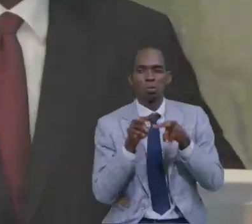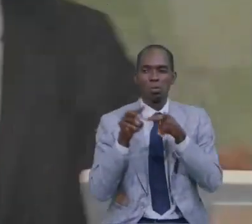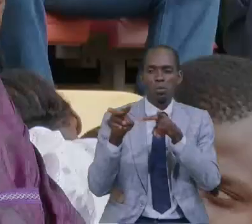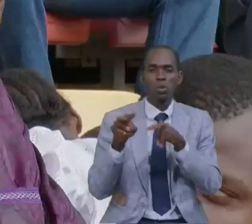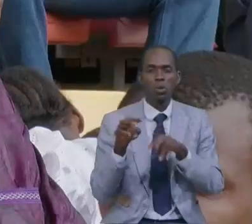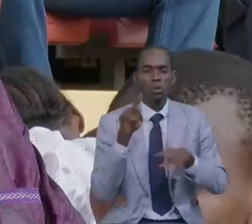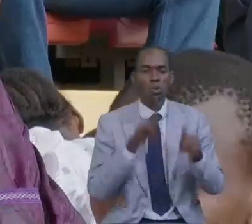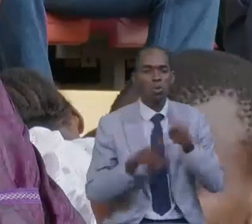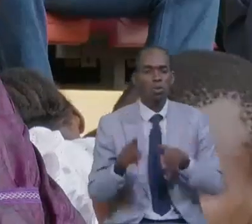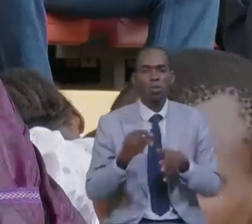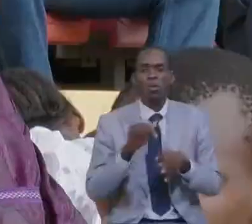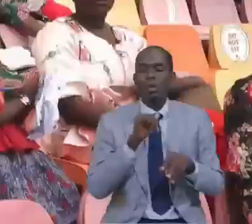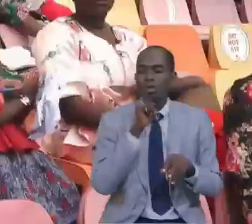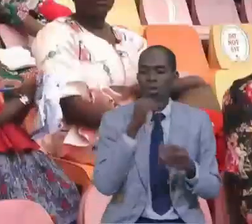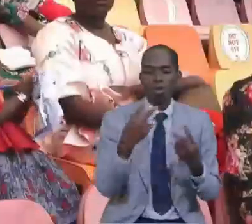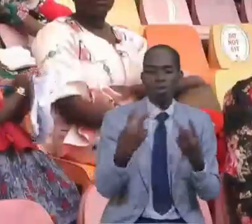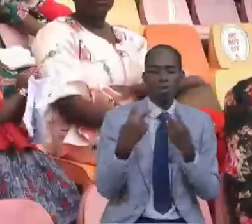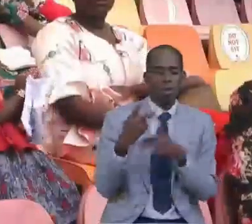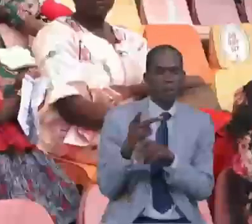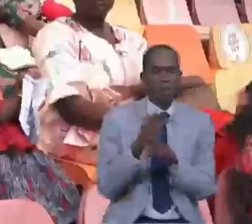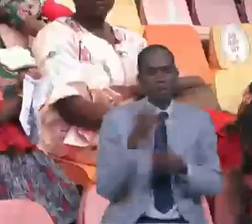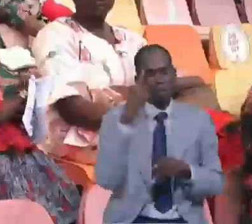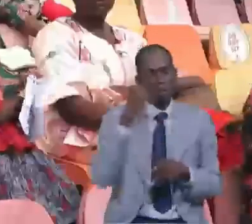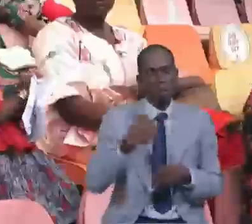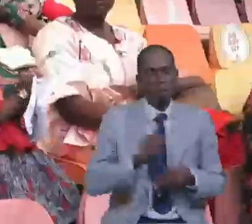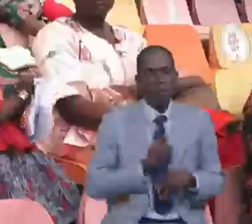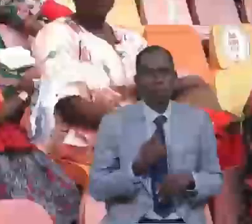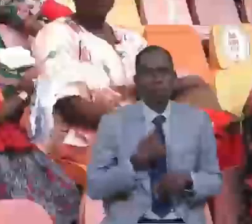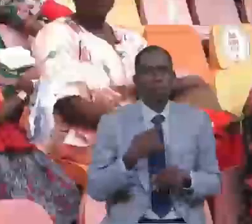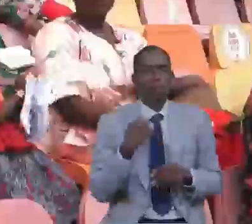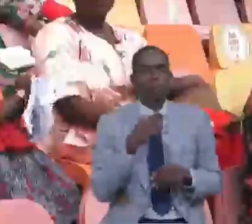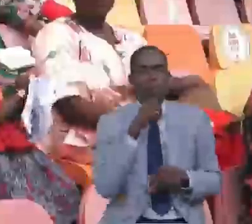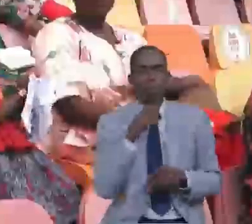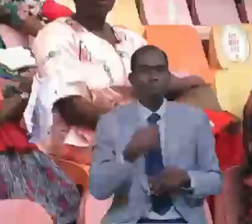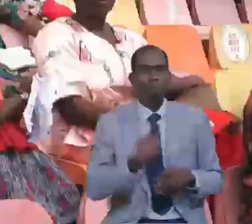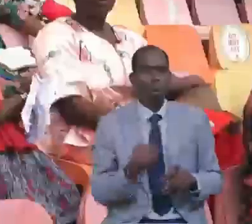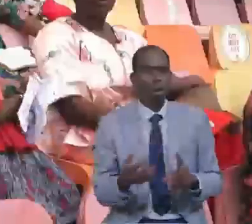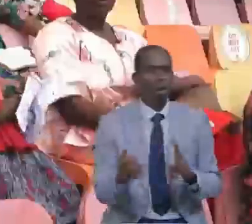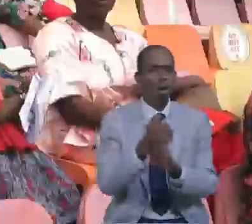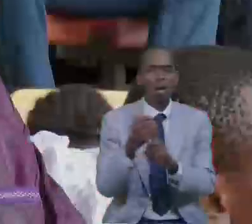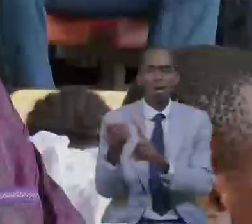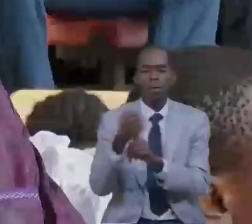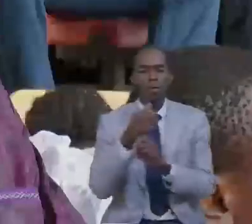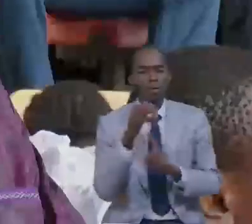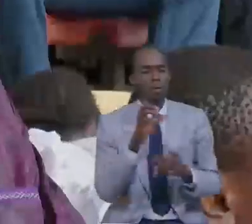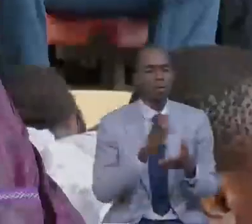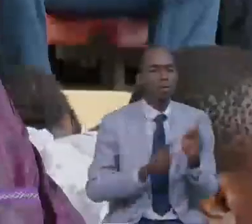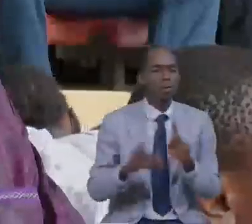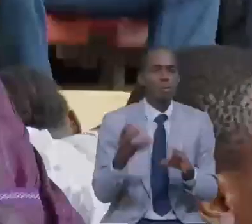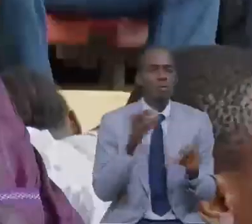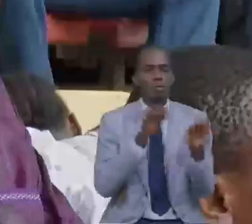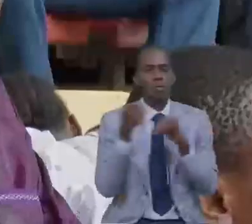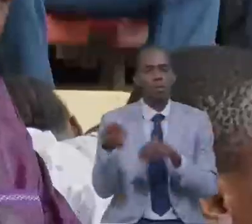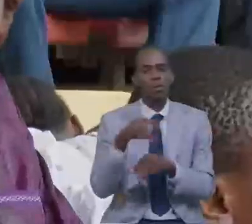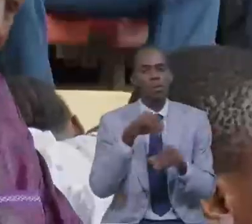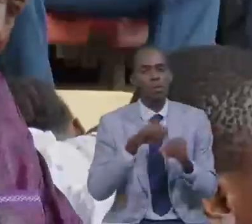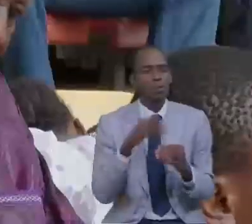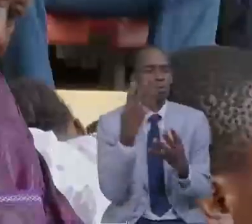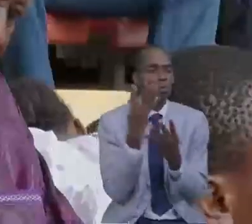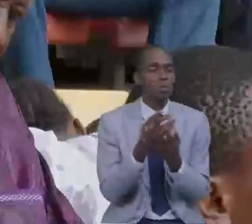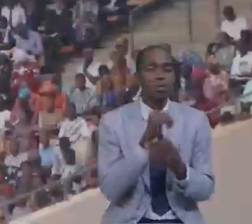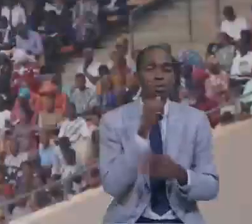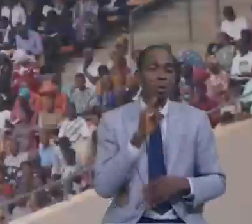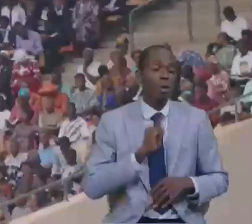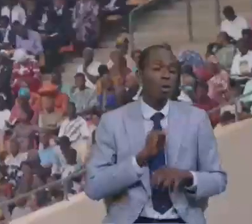into prison. Not I anymore. Neither do I live anymore, but Christ liveth in me. And